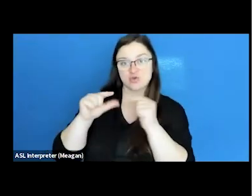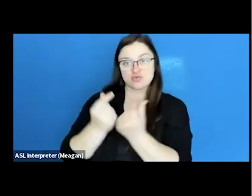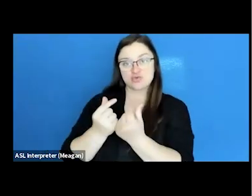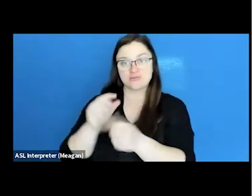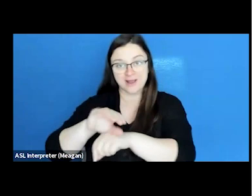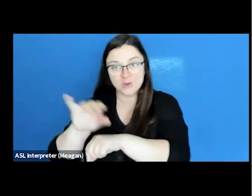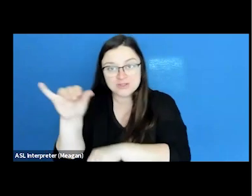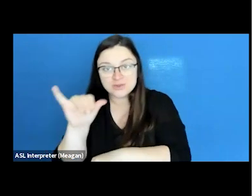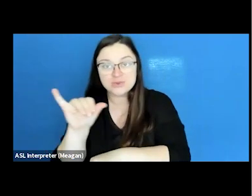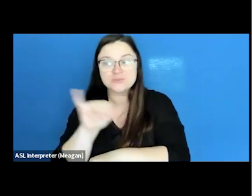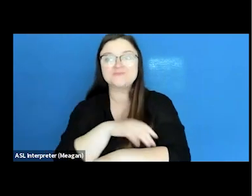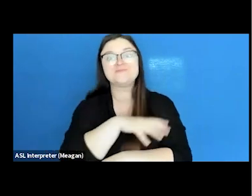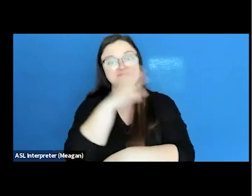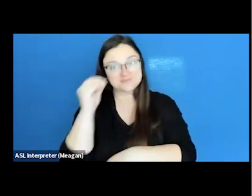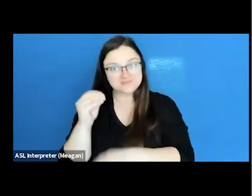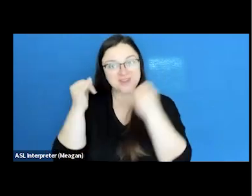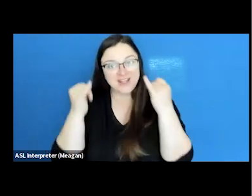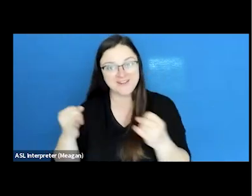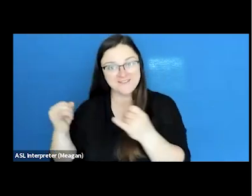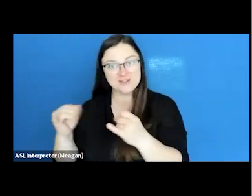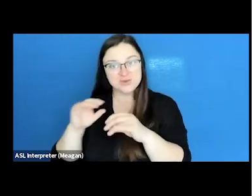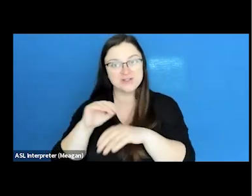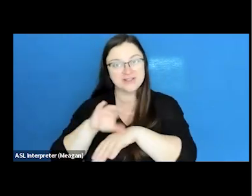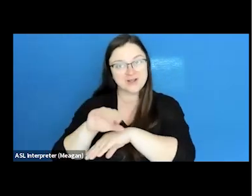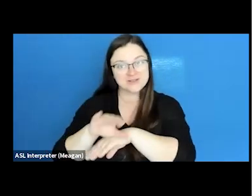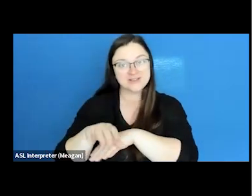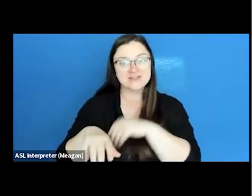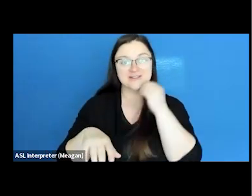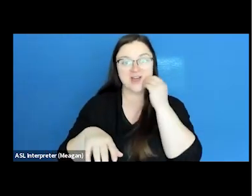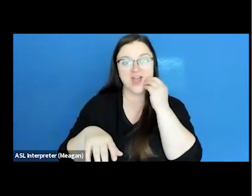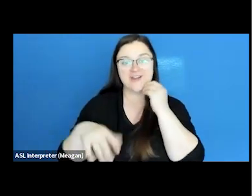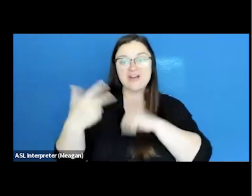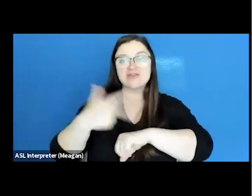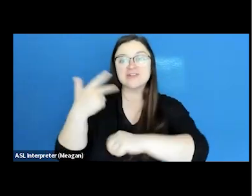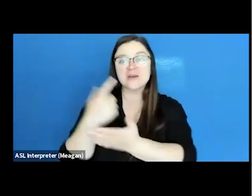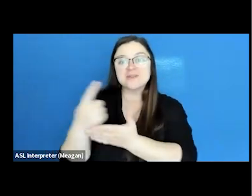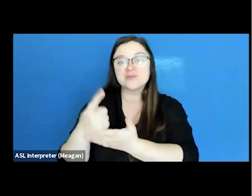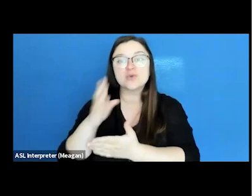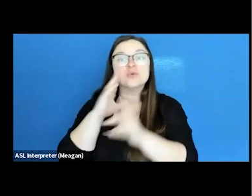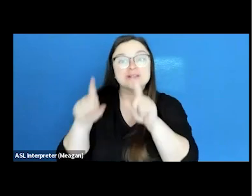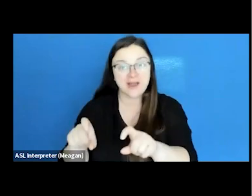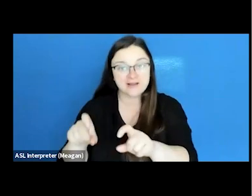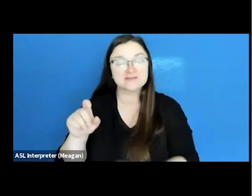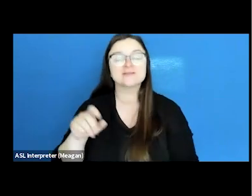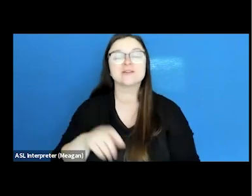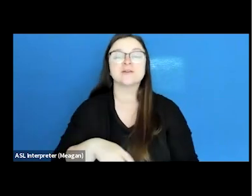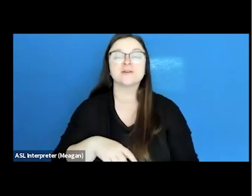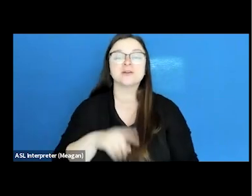and individual counseling. You're also going to have to be drug tested 3 times a week. You're going to be introduced